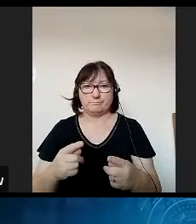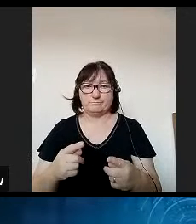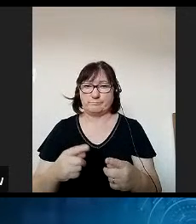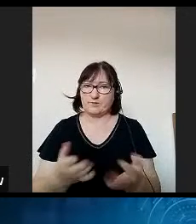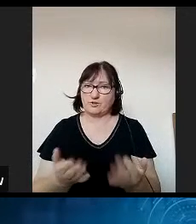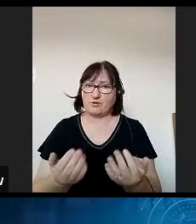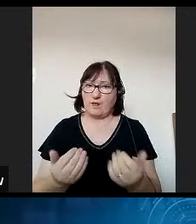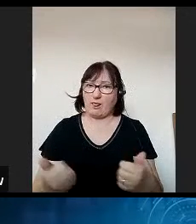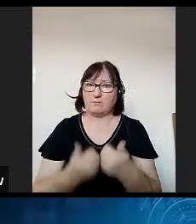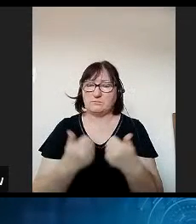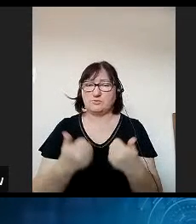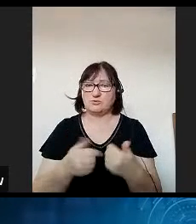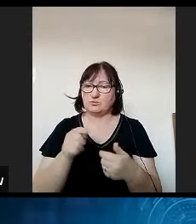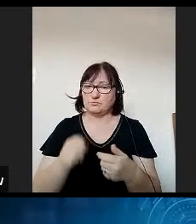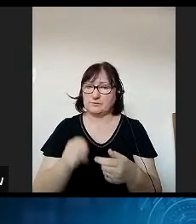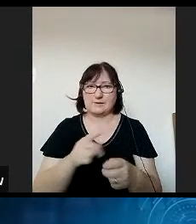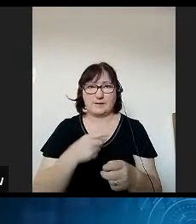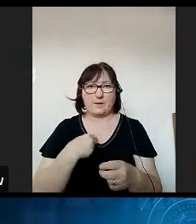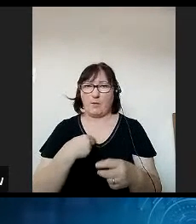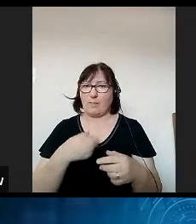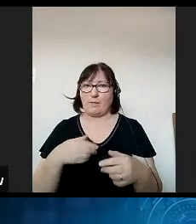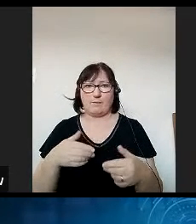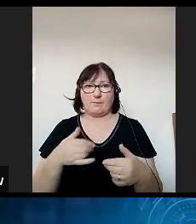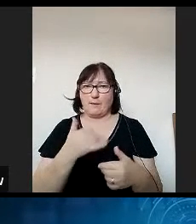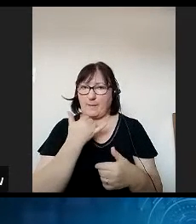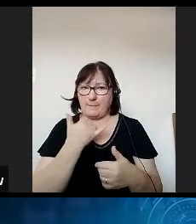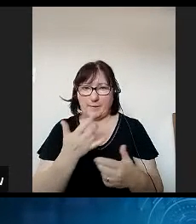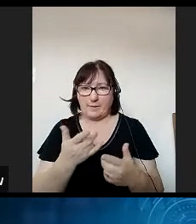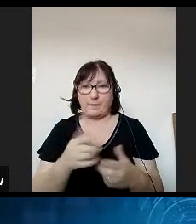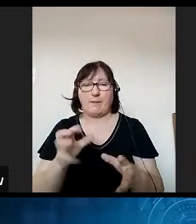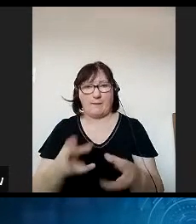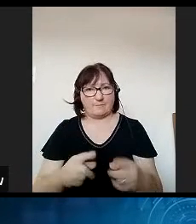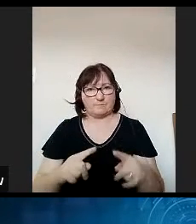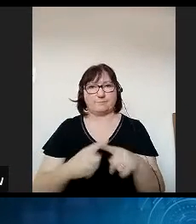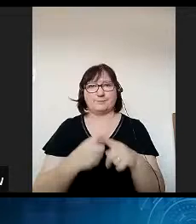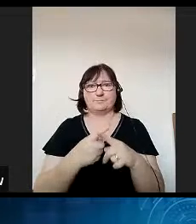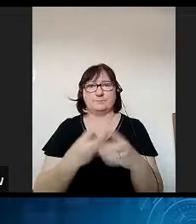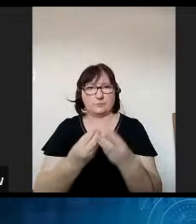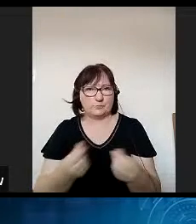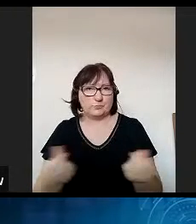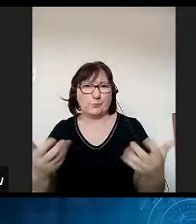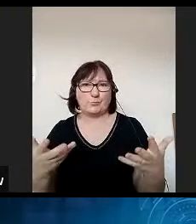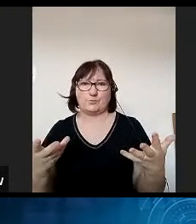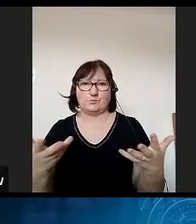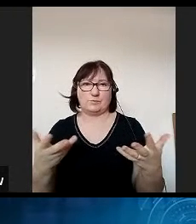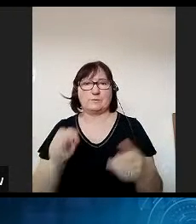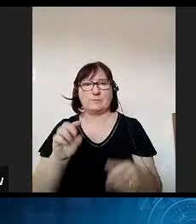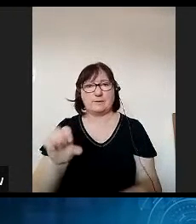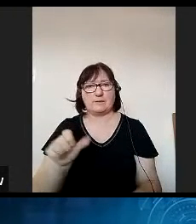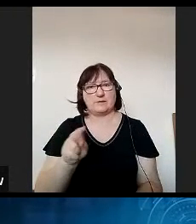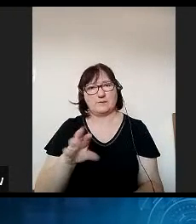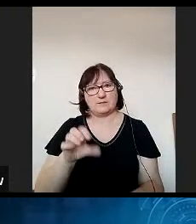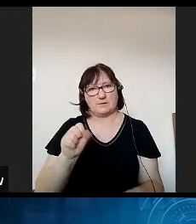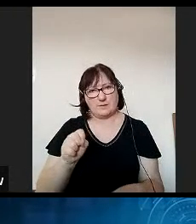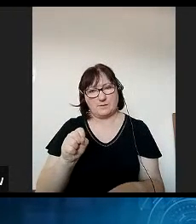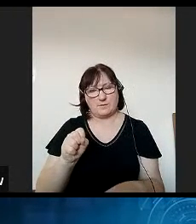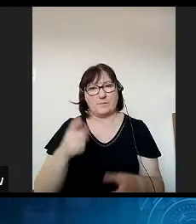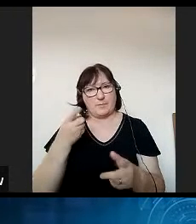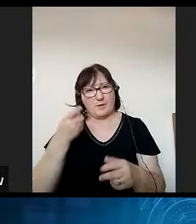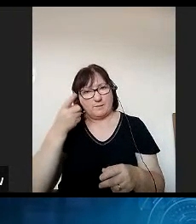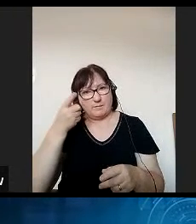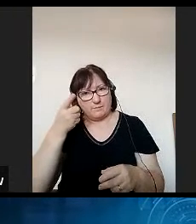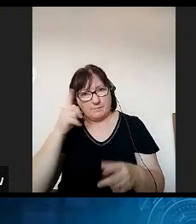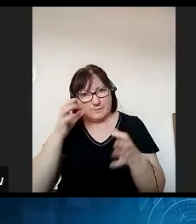challenge, where within the dispute resolution processes, then SARS decide in his favor. Another option